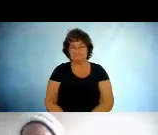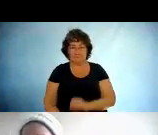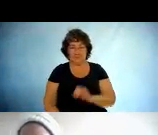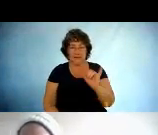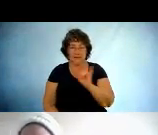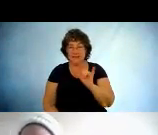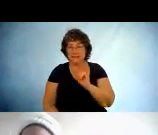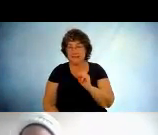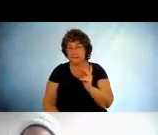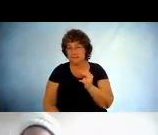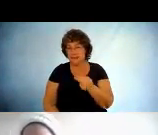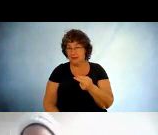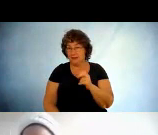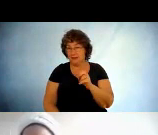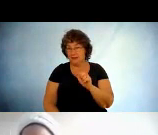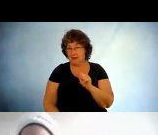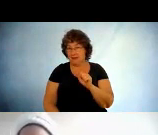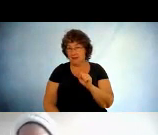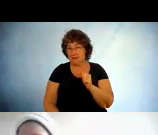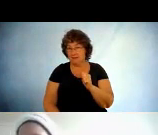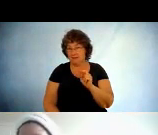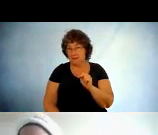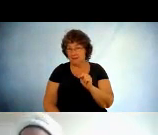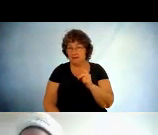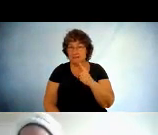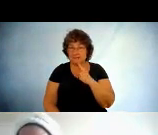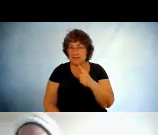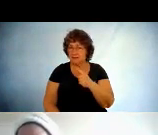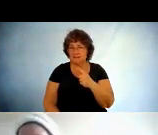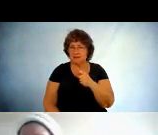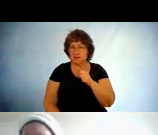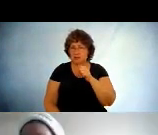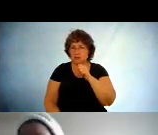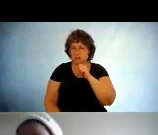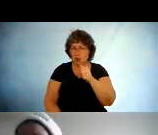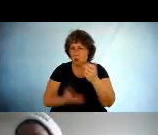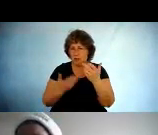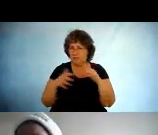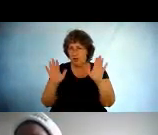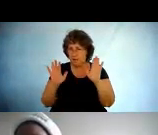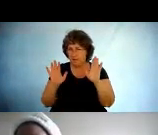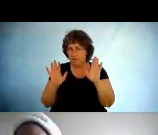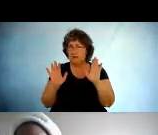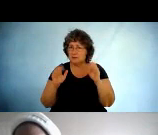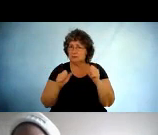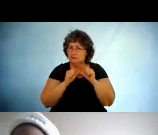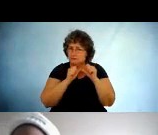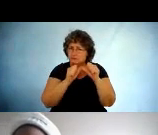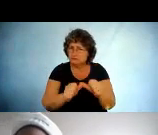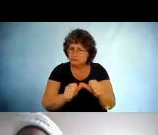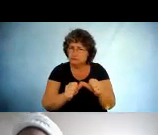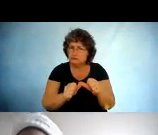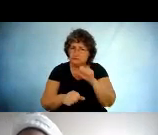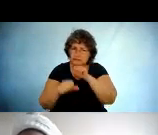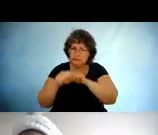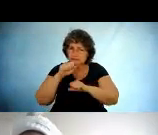said, just keep going and don't let people deter you. In the interest of time, I'm going to go with Josh on this